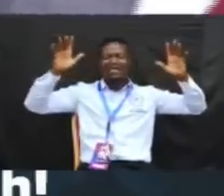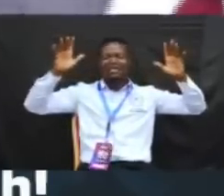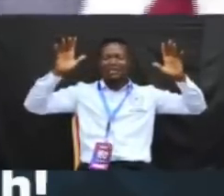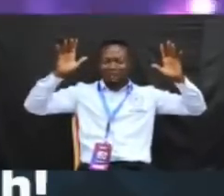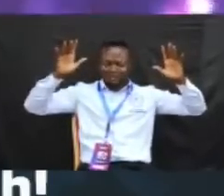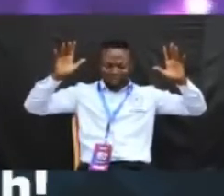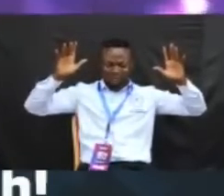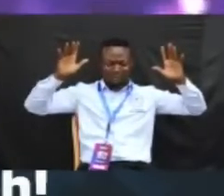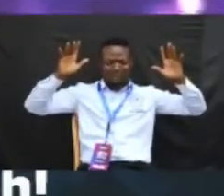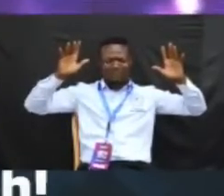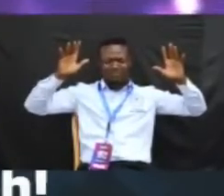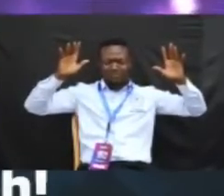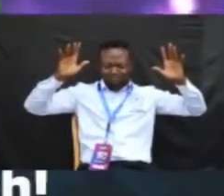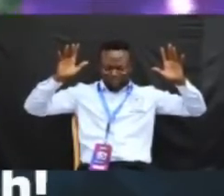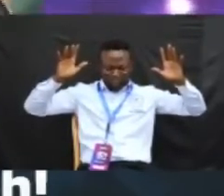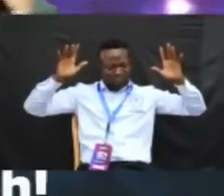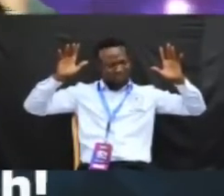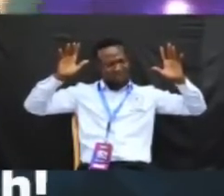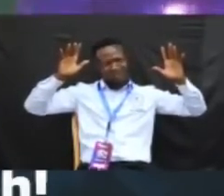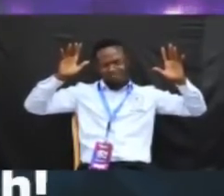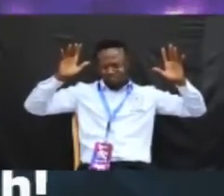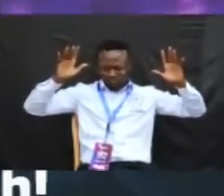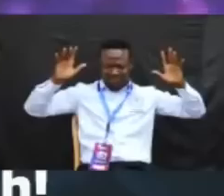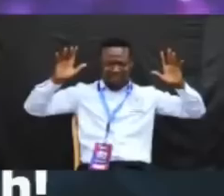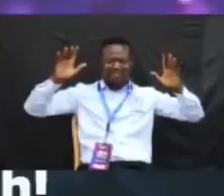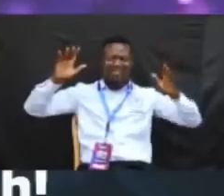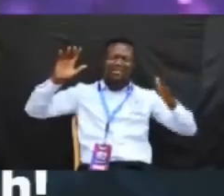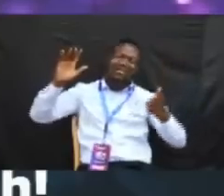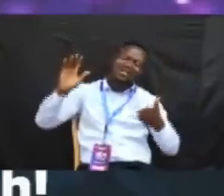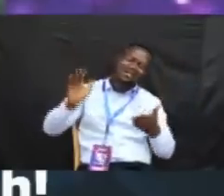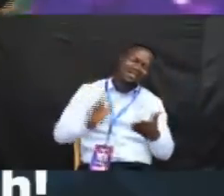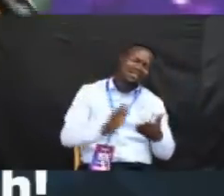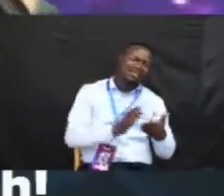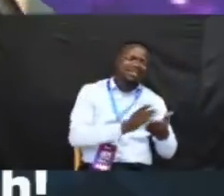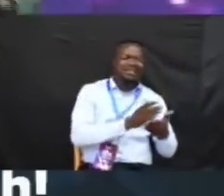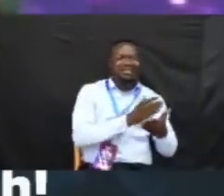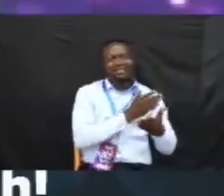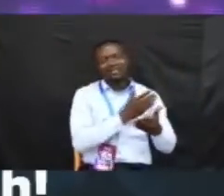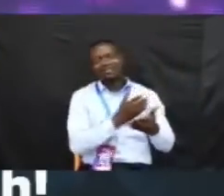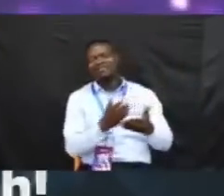in the Lord is here.